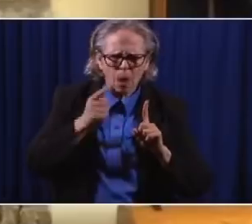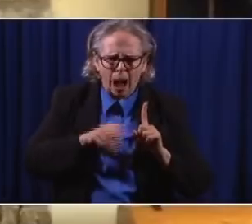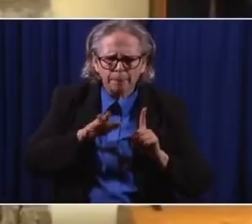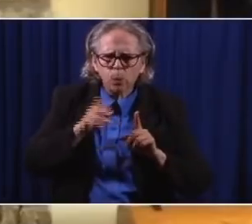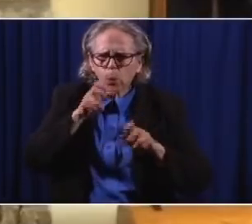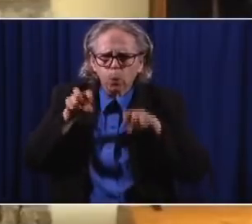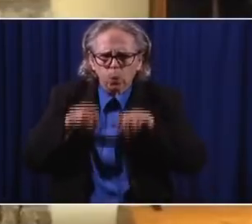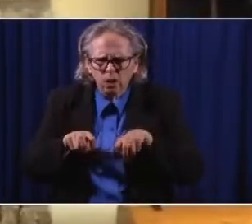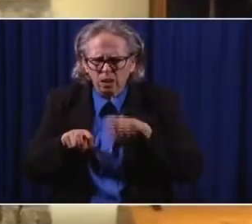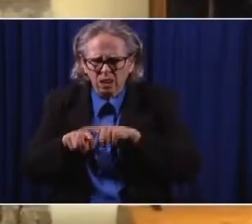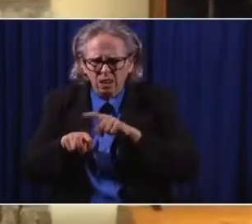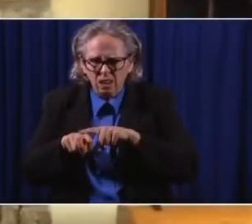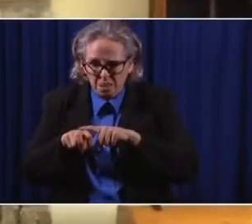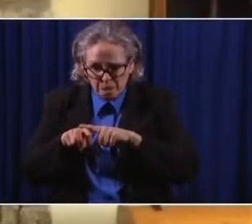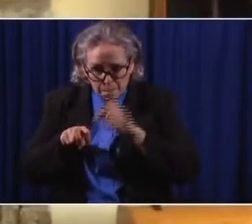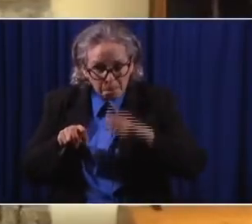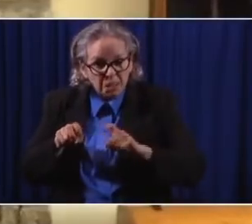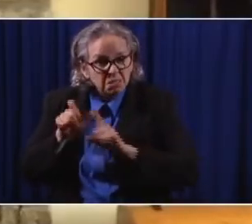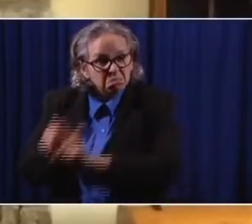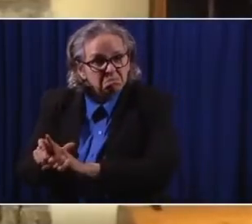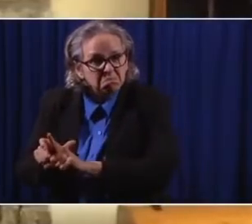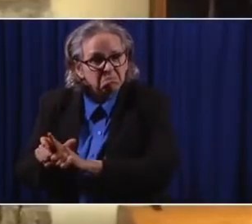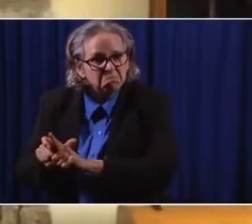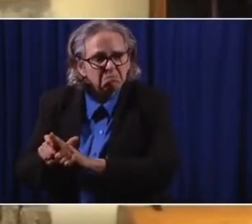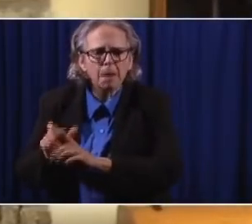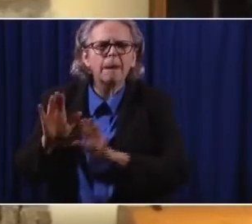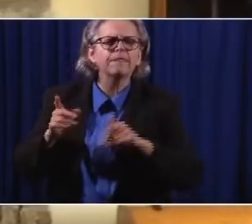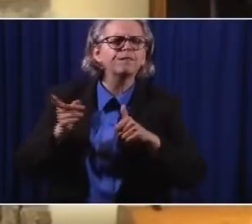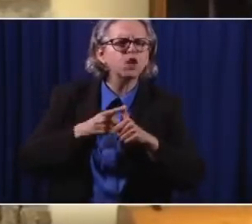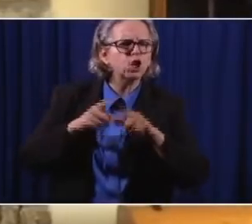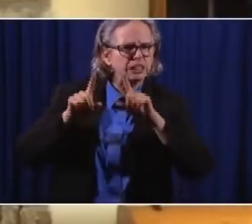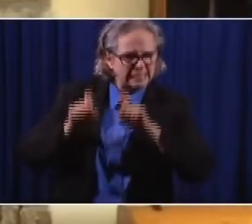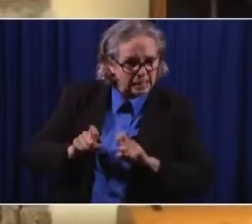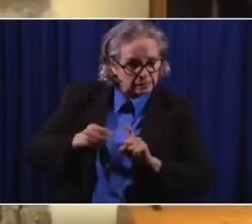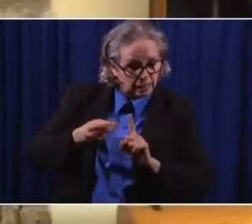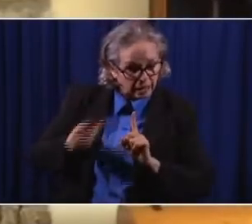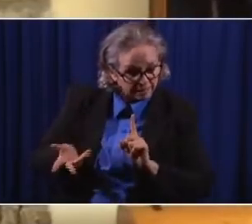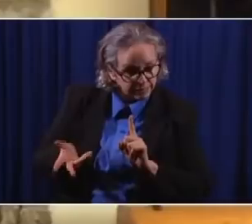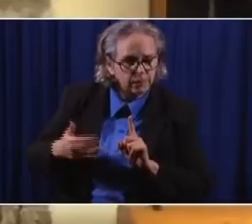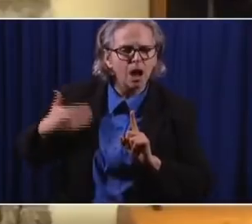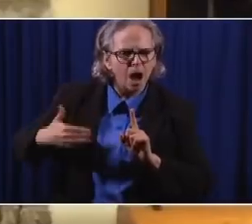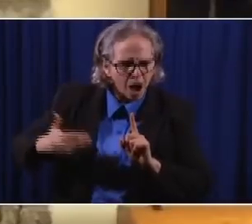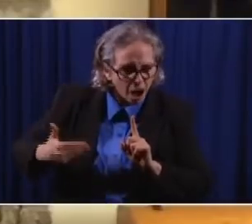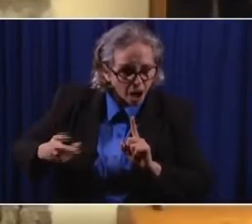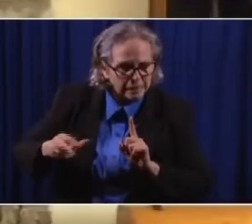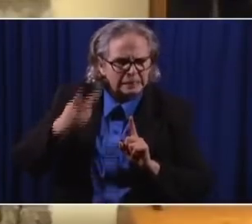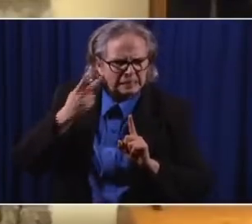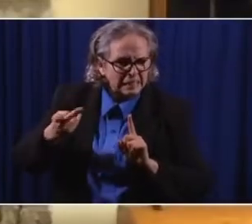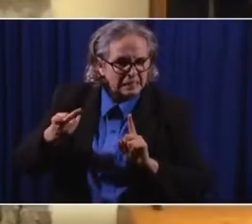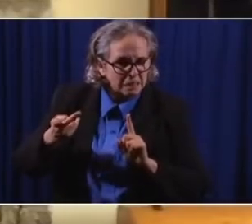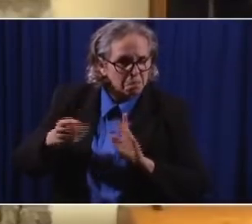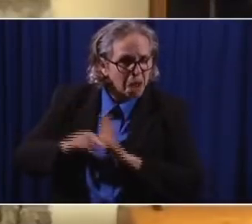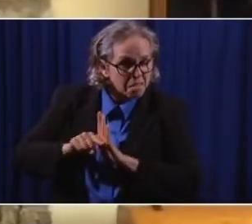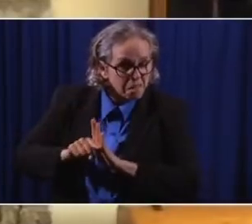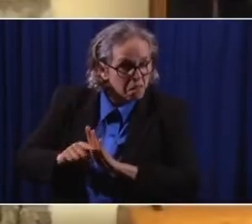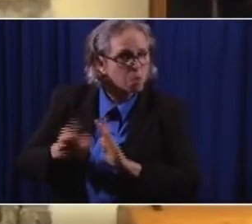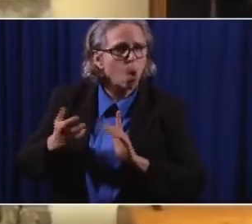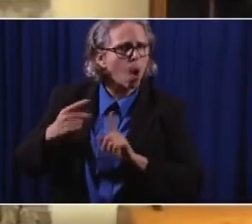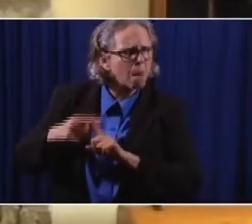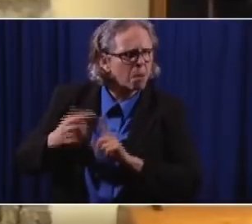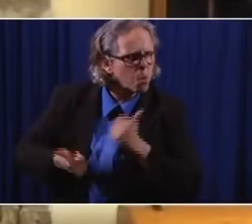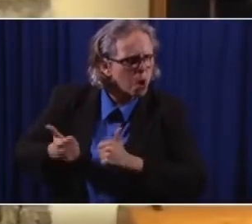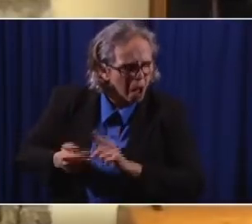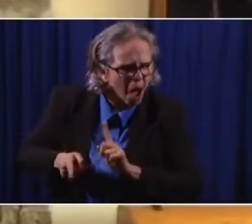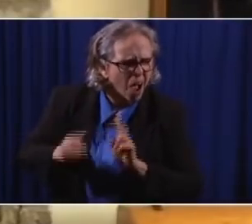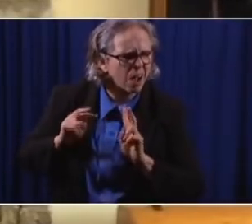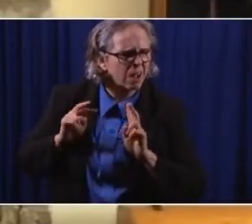stay in school, but to test them and test them very frequently. At the same time, we're going to take another group of people in